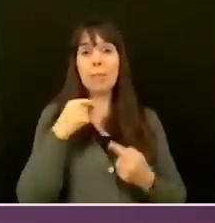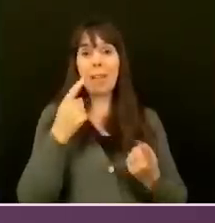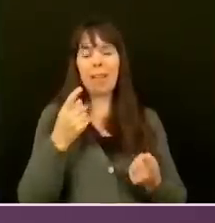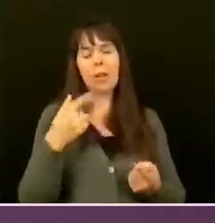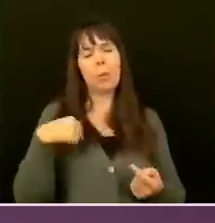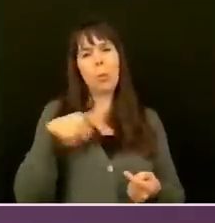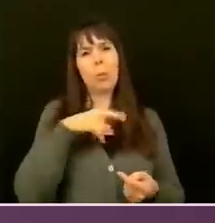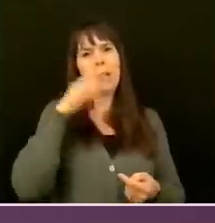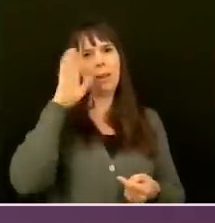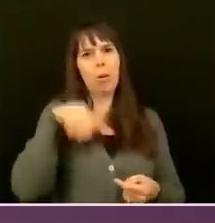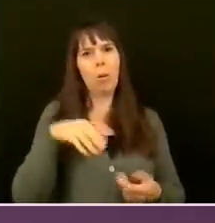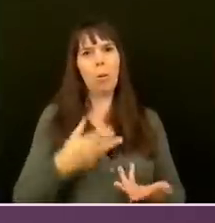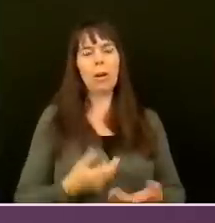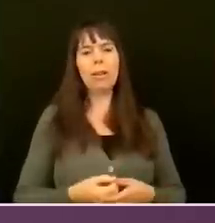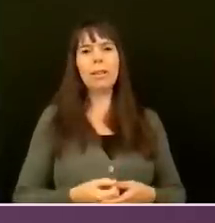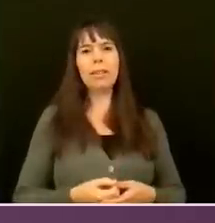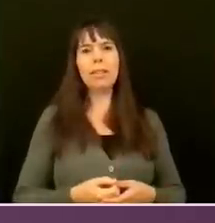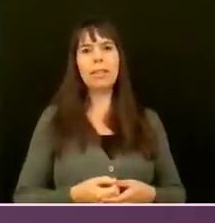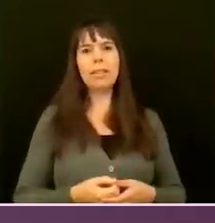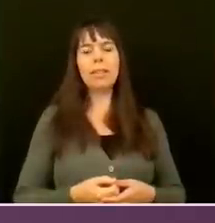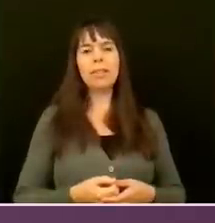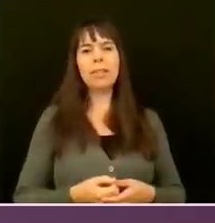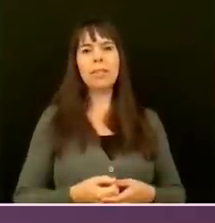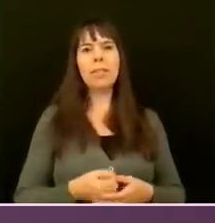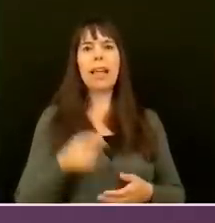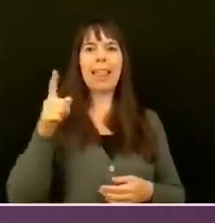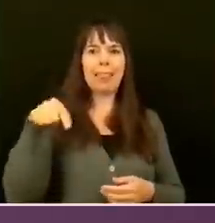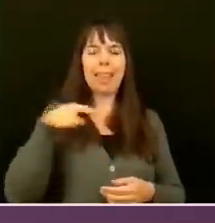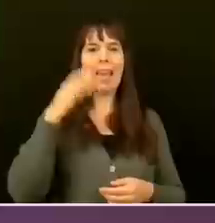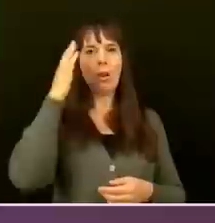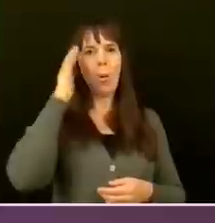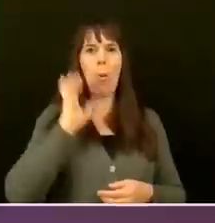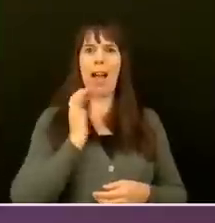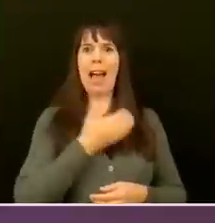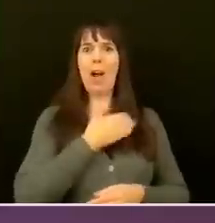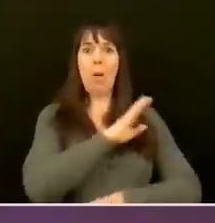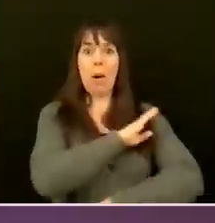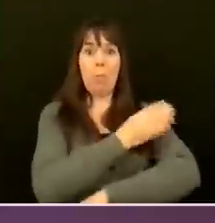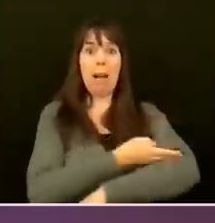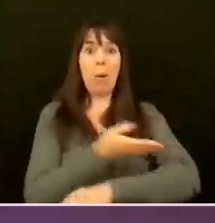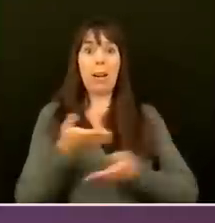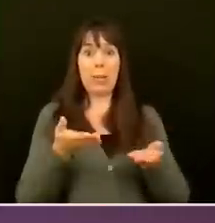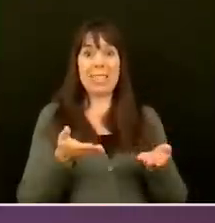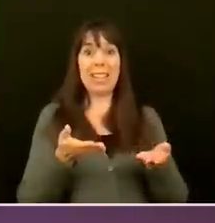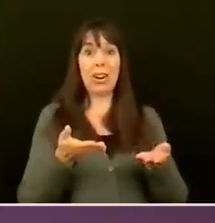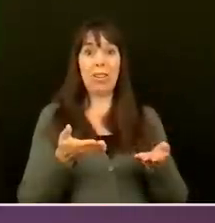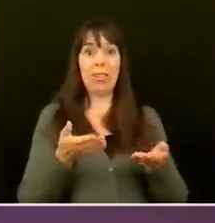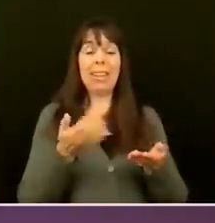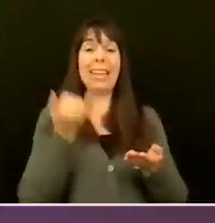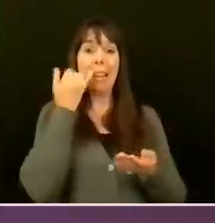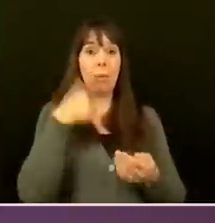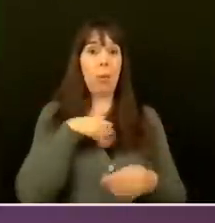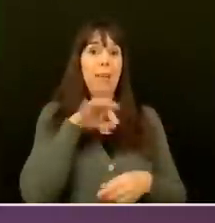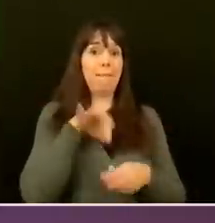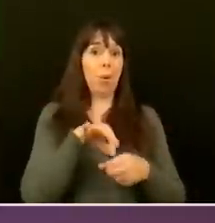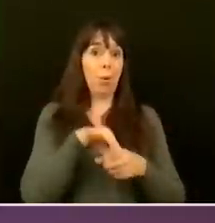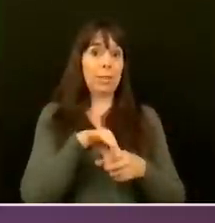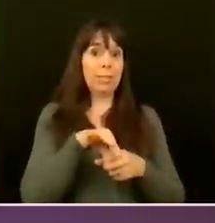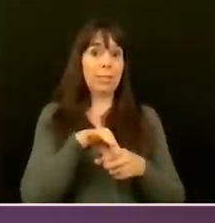why. Because they know our power when we vote.